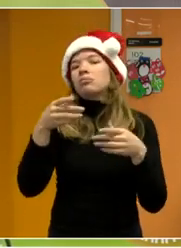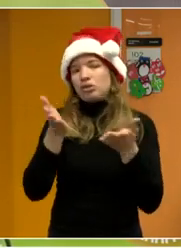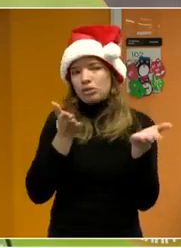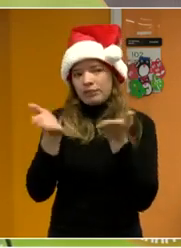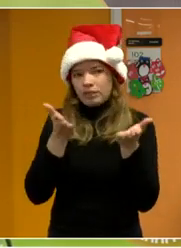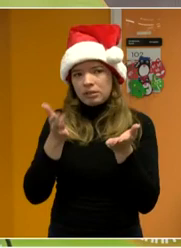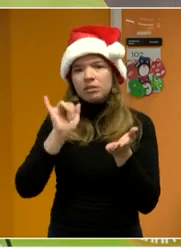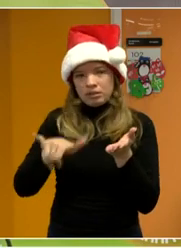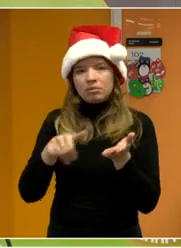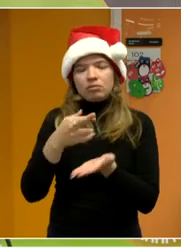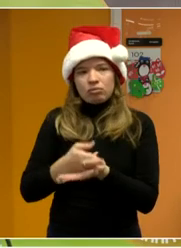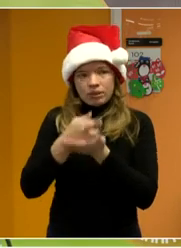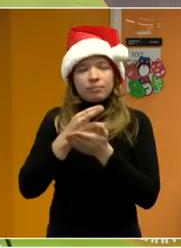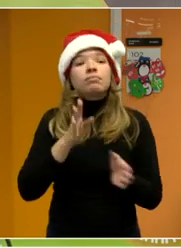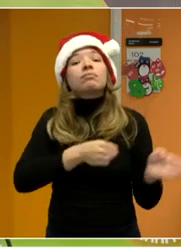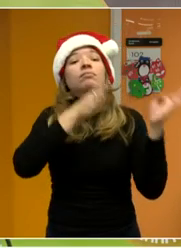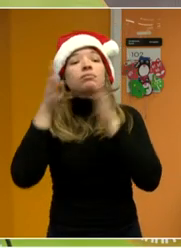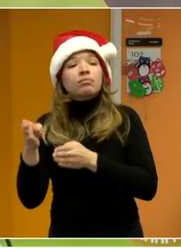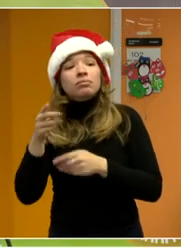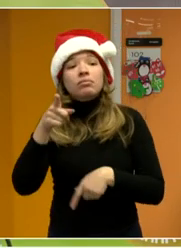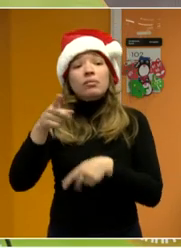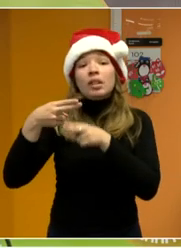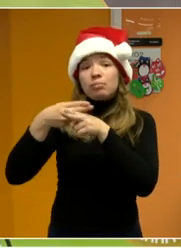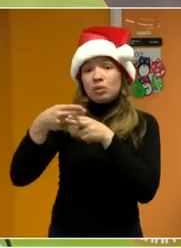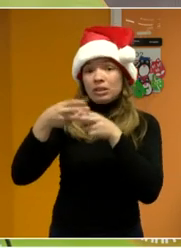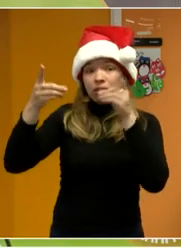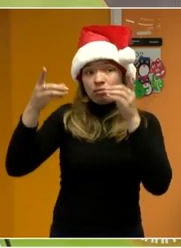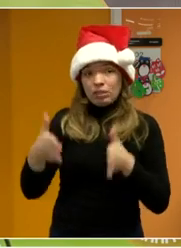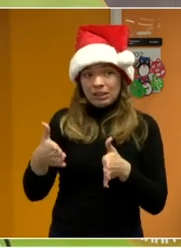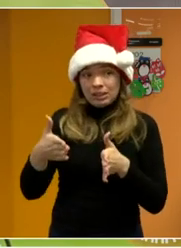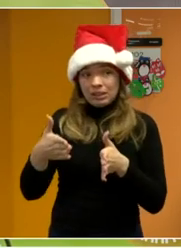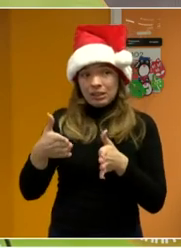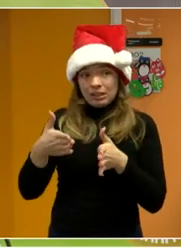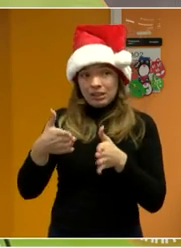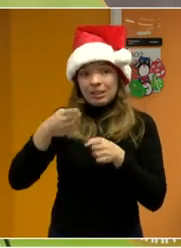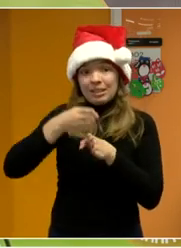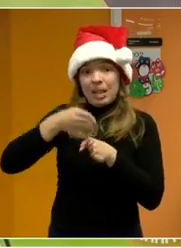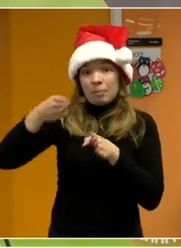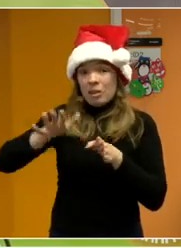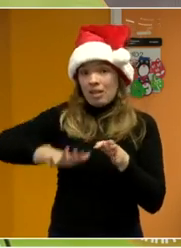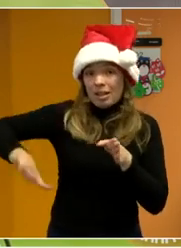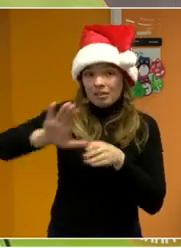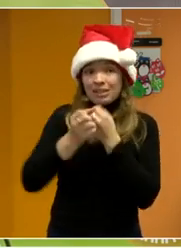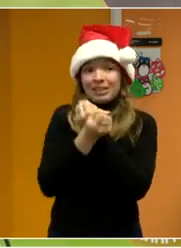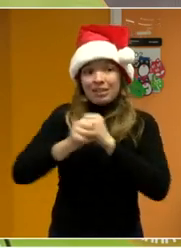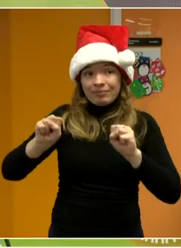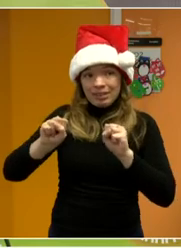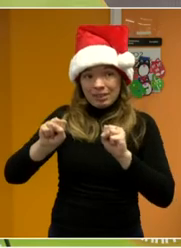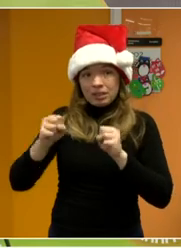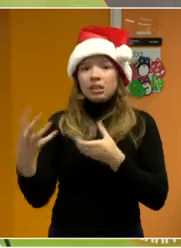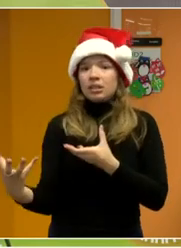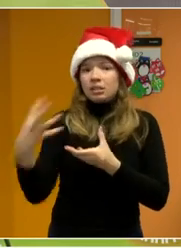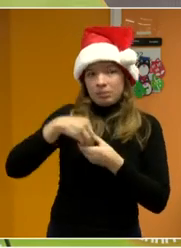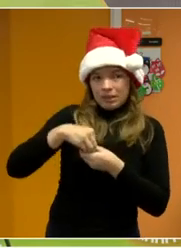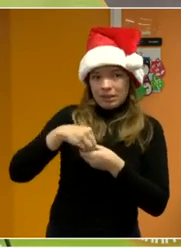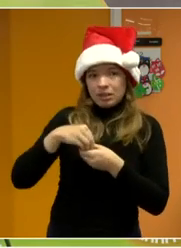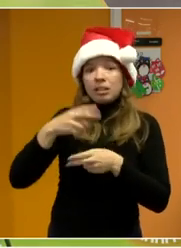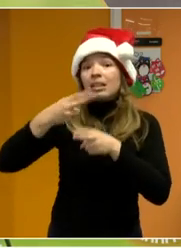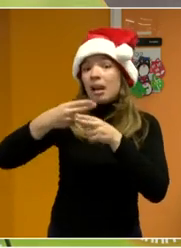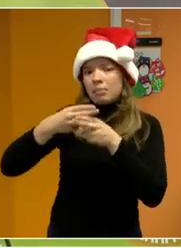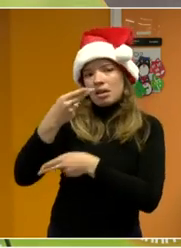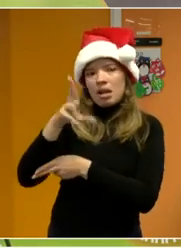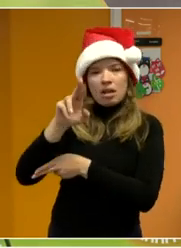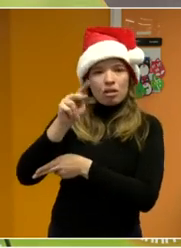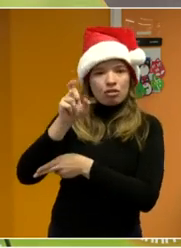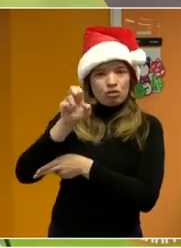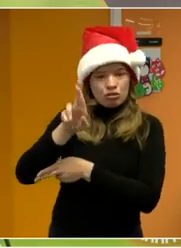Delano Hunter, the Interim Director of the Office of Neighborhood Safety and Engagement. Thank you, Delano. As well